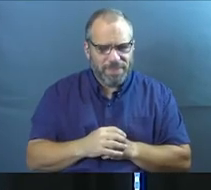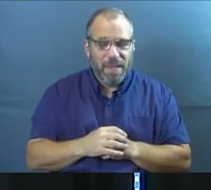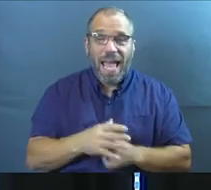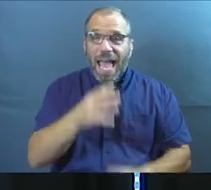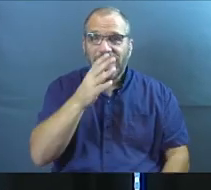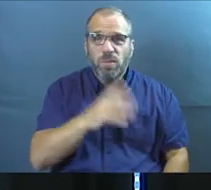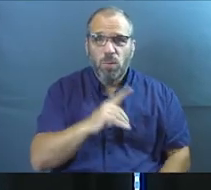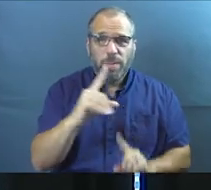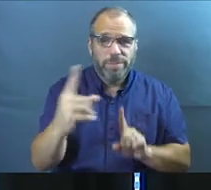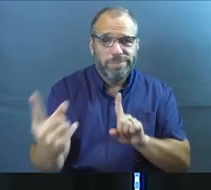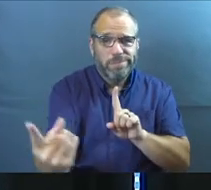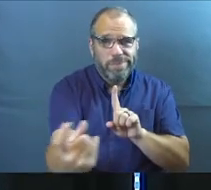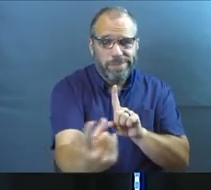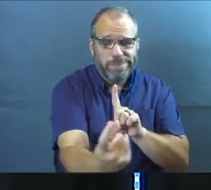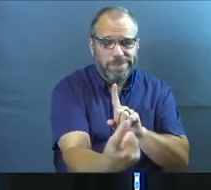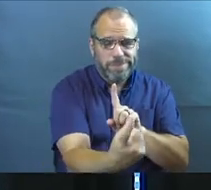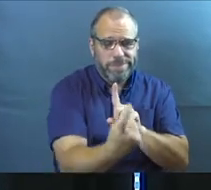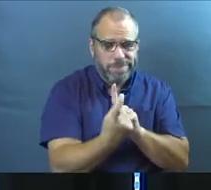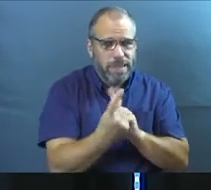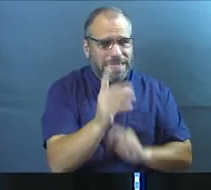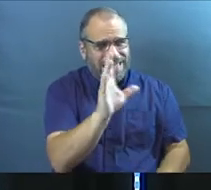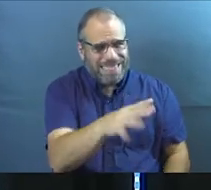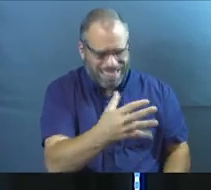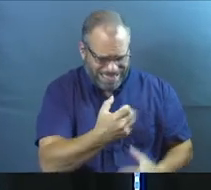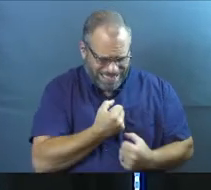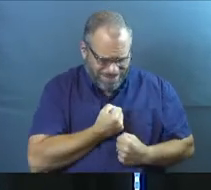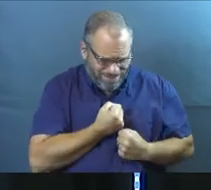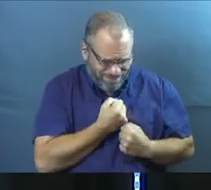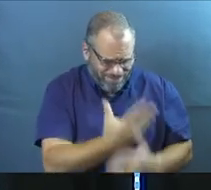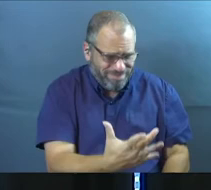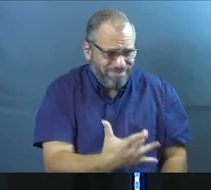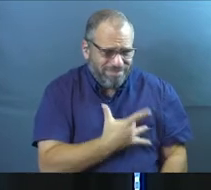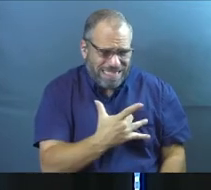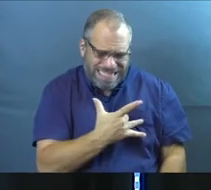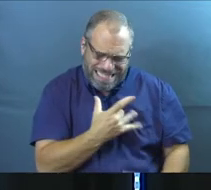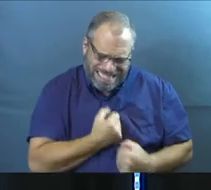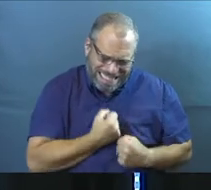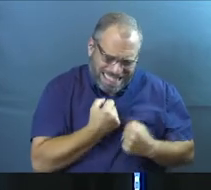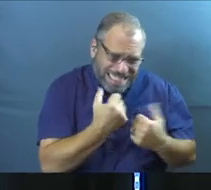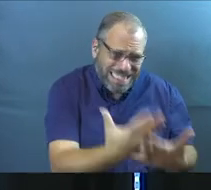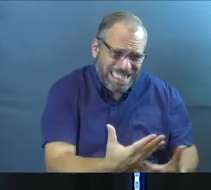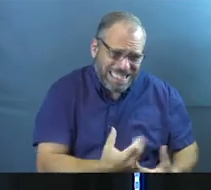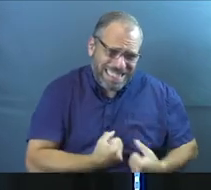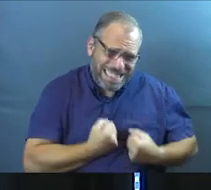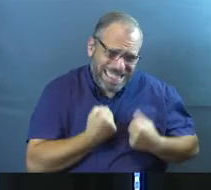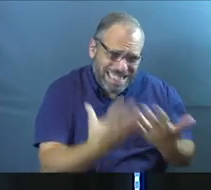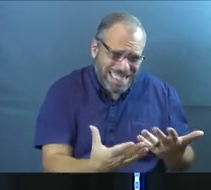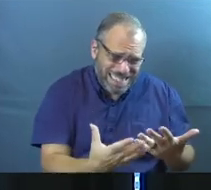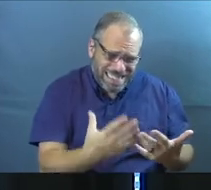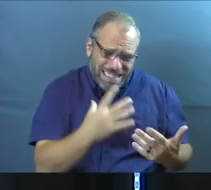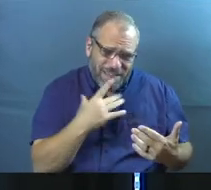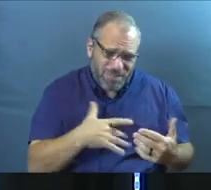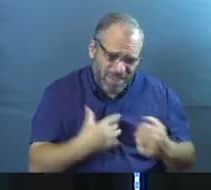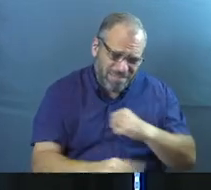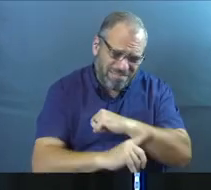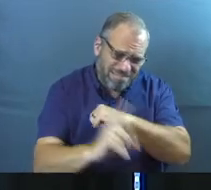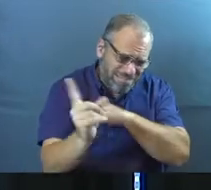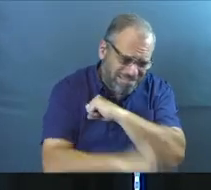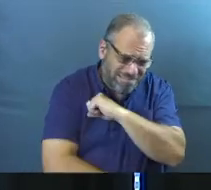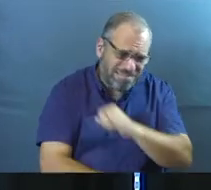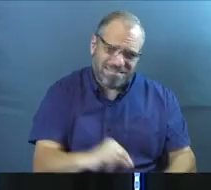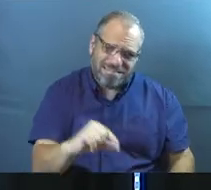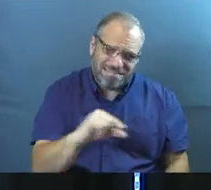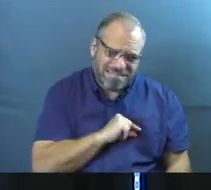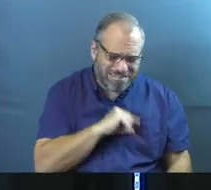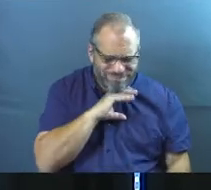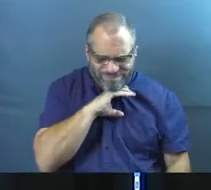and she just revealed what had been in her heart and what she had done and how condemned she felt for what